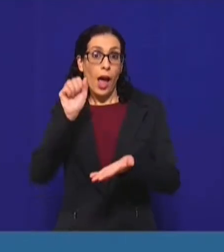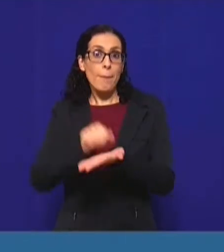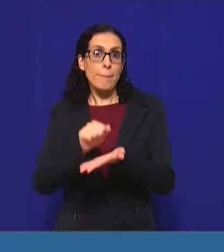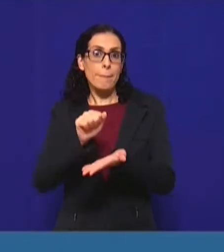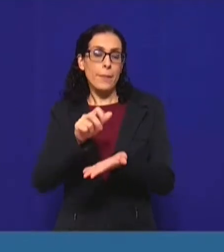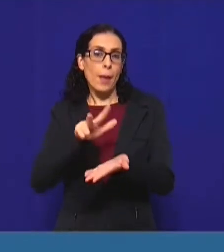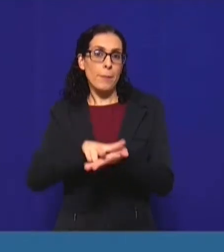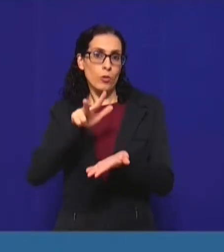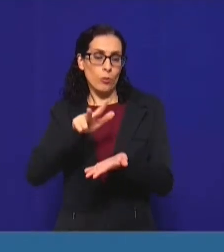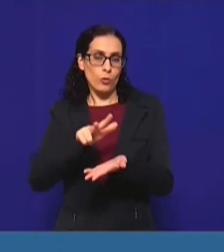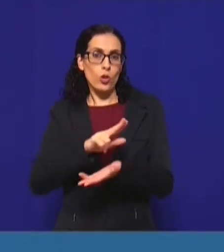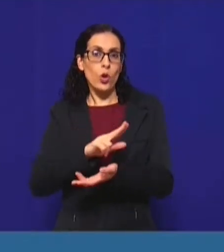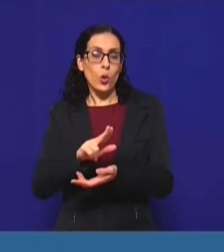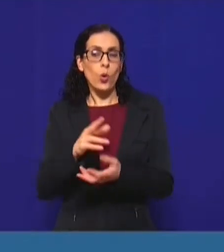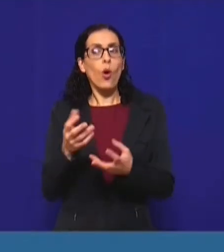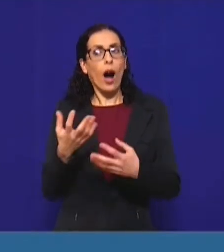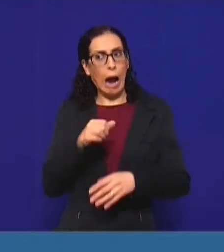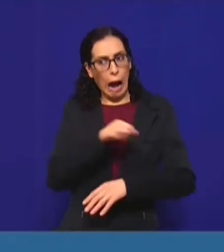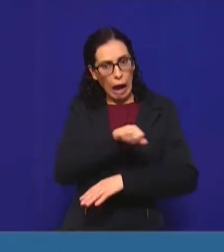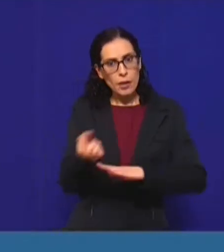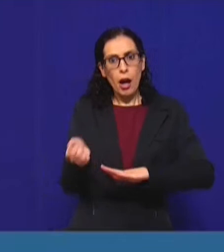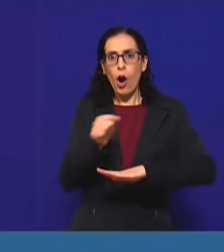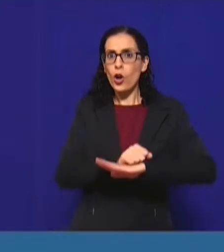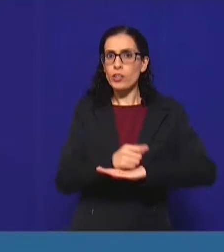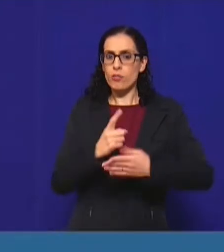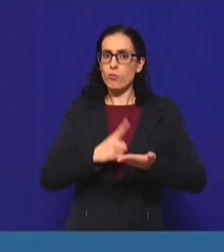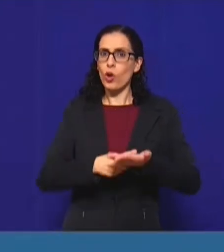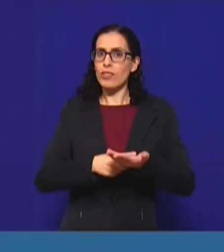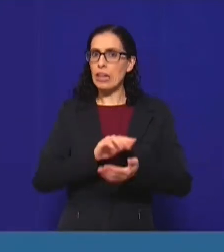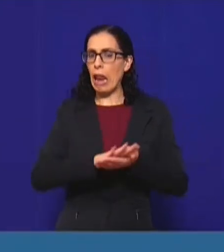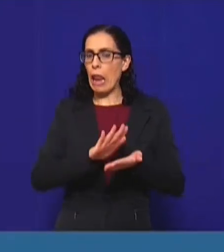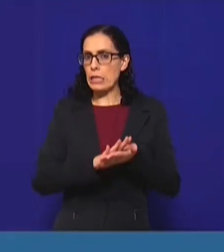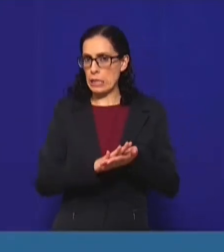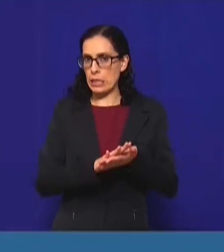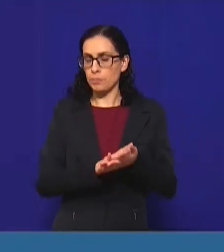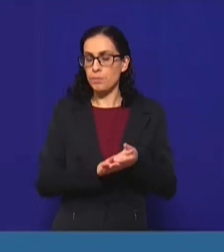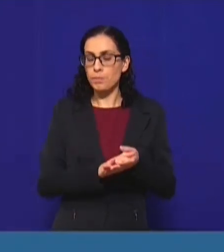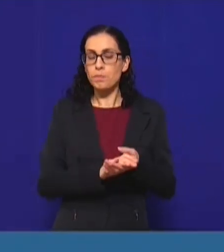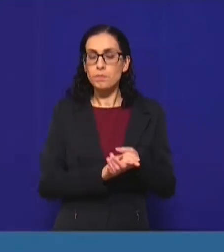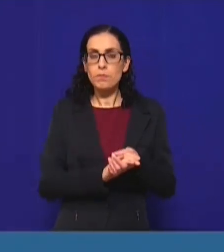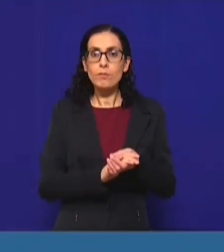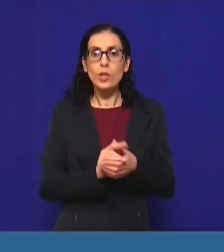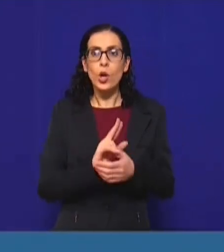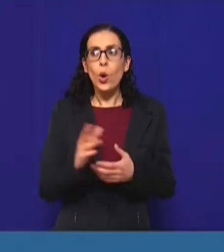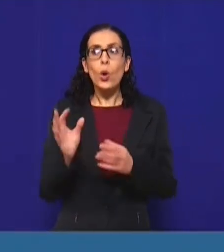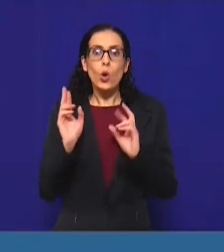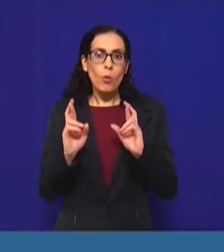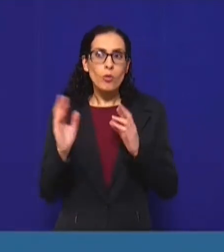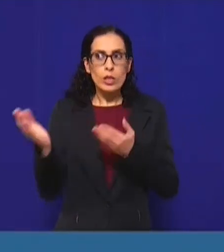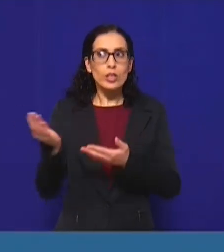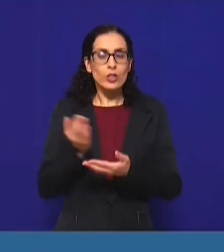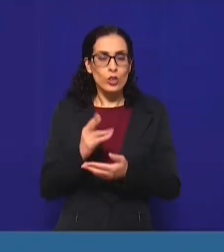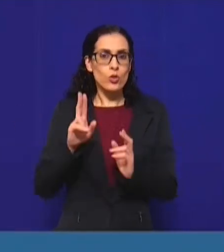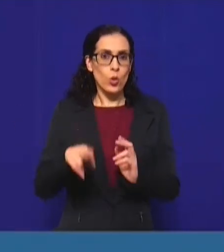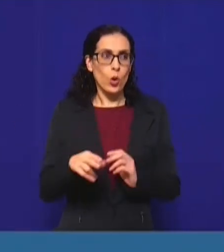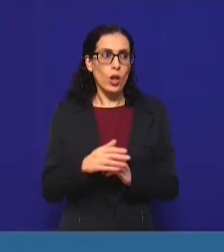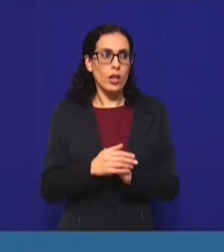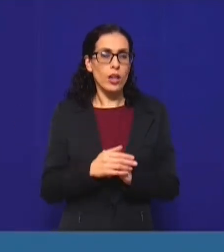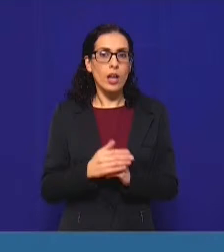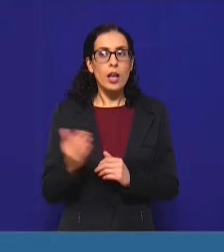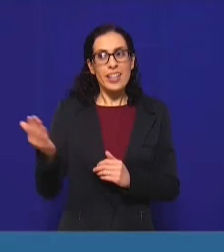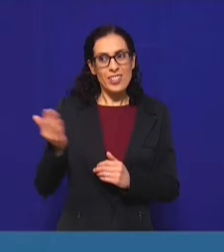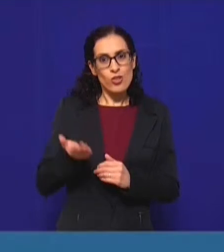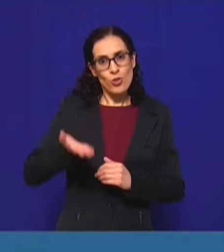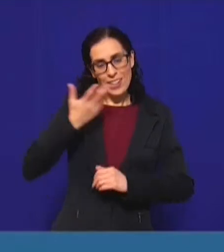Aħna għandna ordinati wkoll through il-joint procurement minn din il-vaccine u allura hemmhekk aħna nistennew li ħajkonna aktar